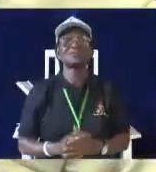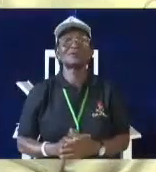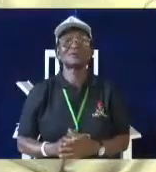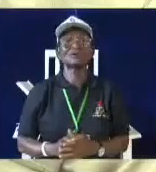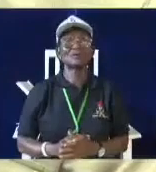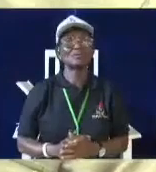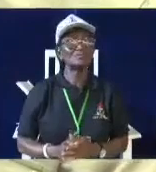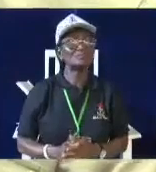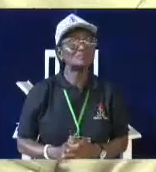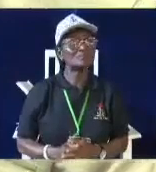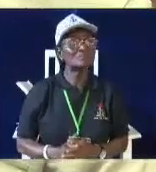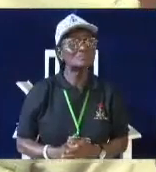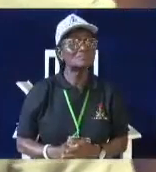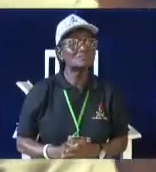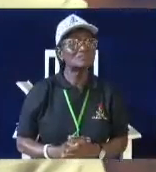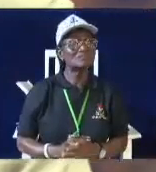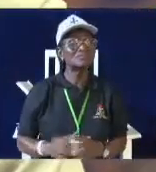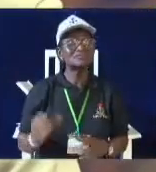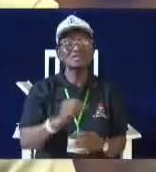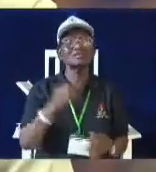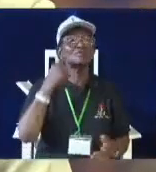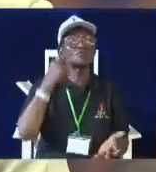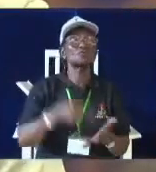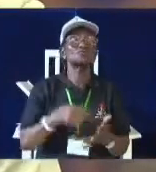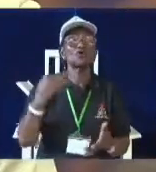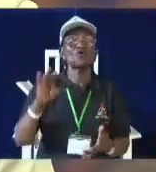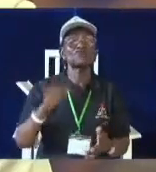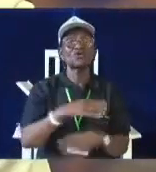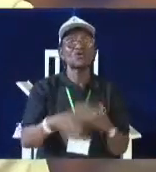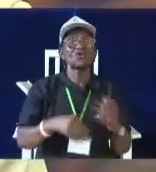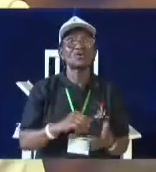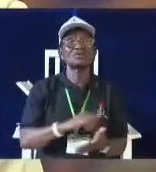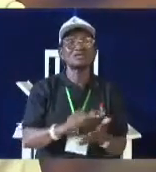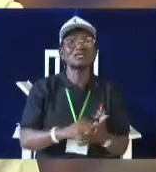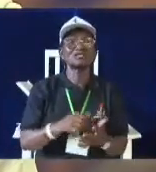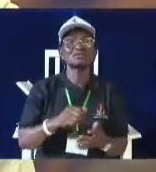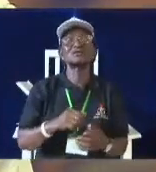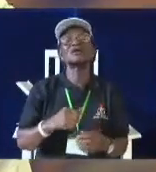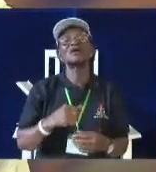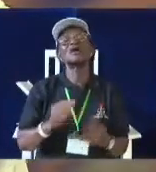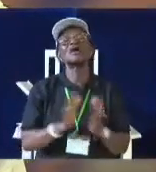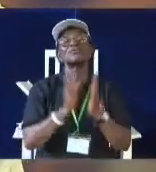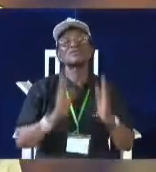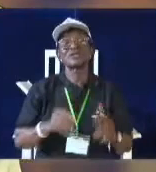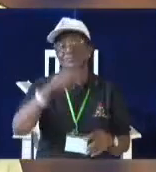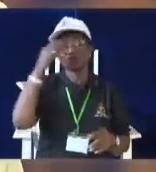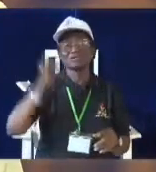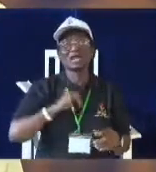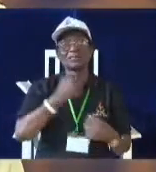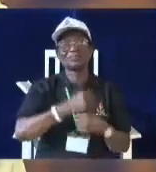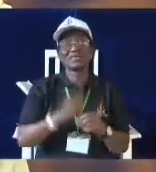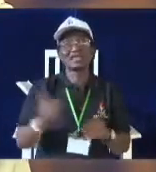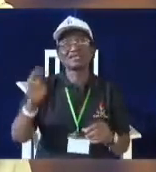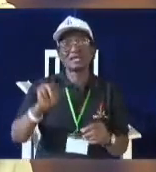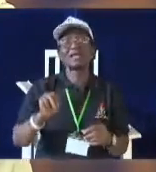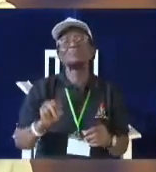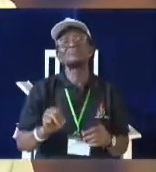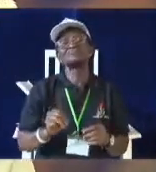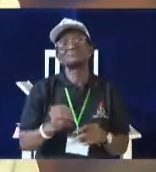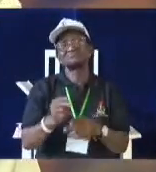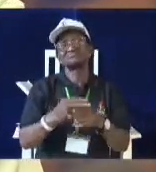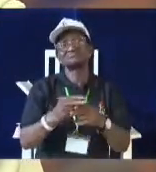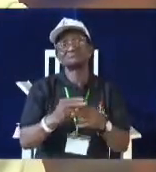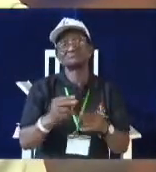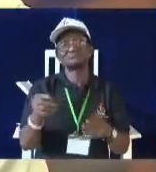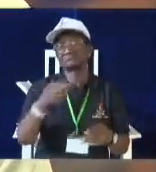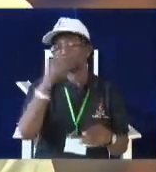I just want you to take note of all these prayers because I'm making them brief. But you are to continue after the